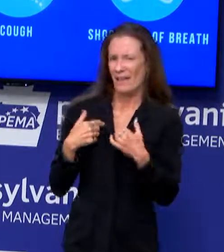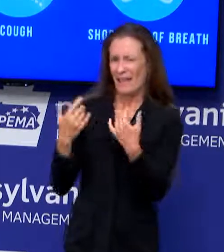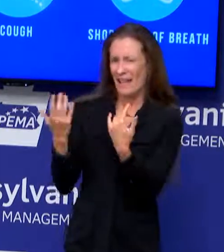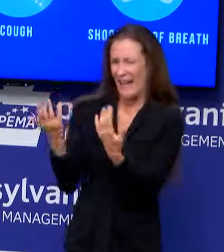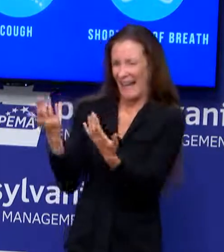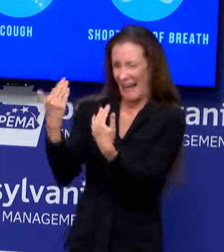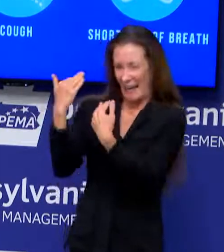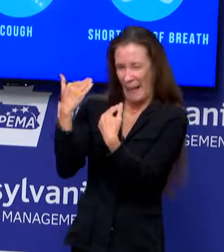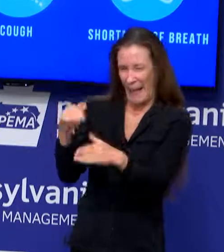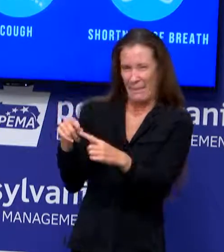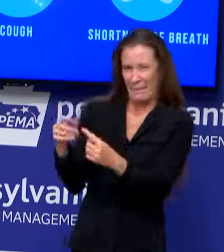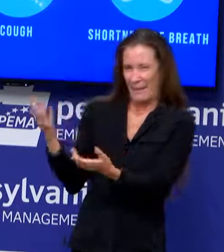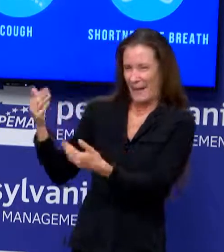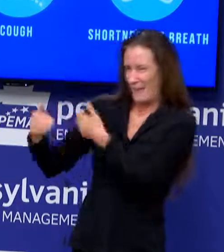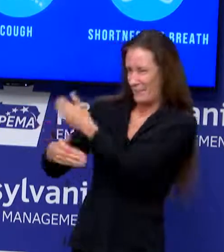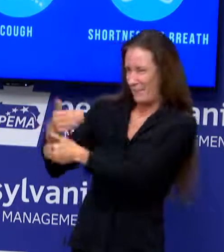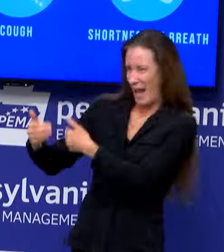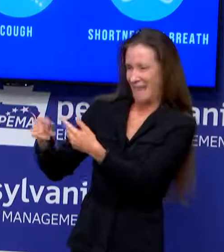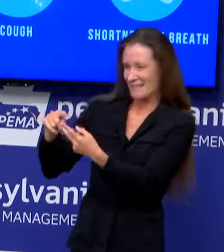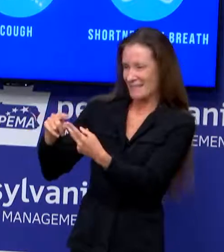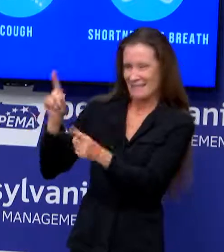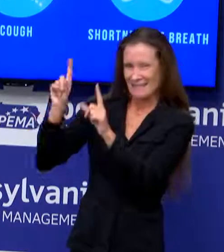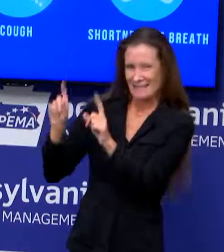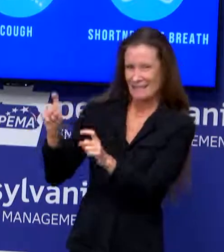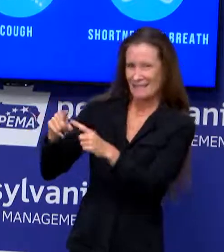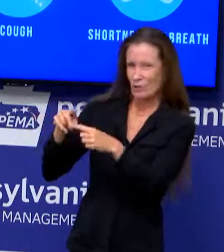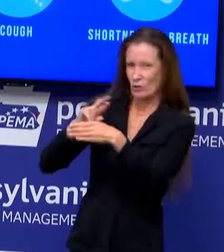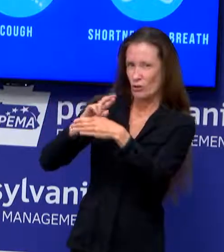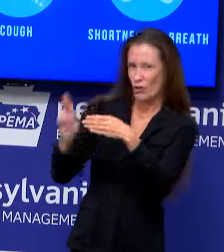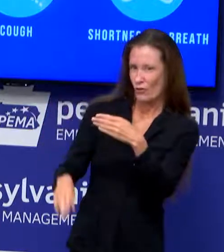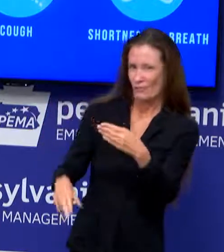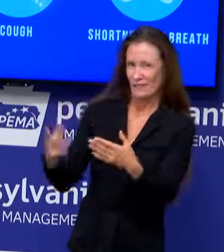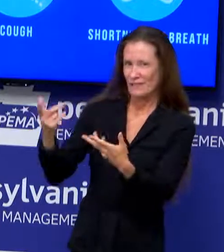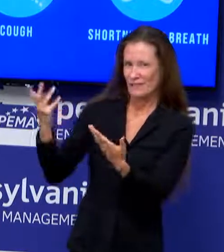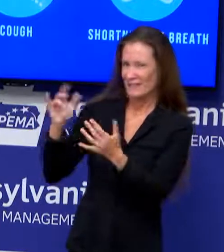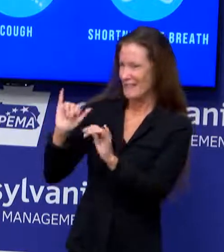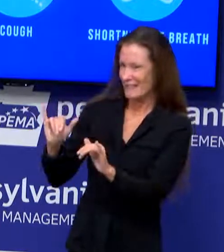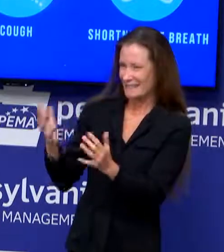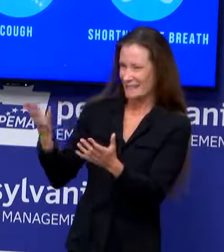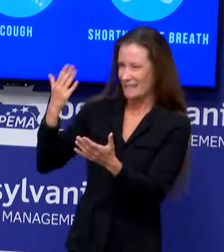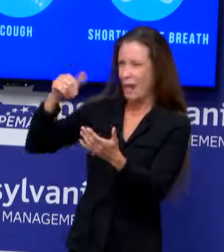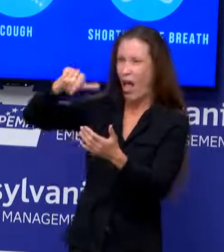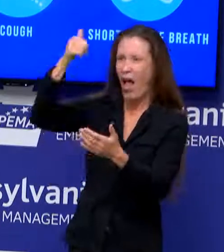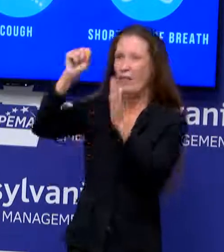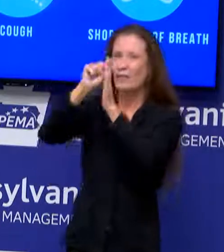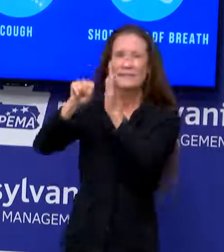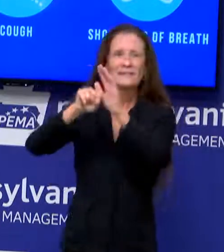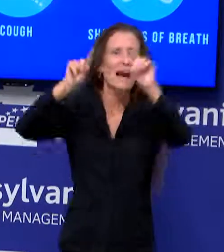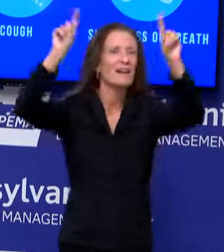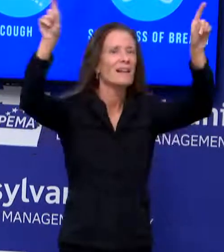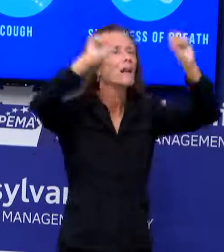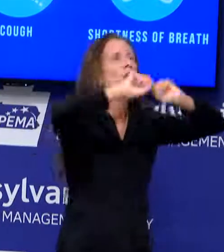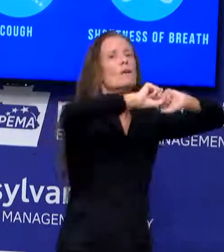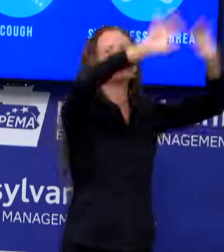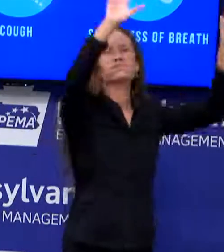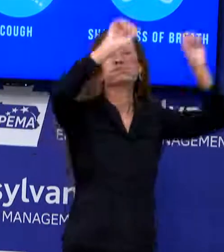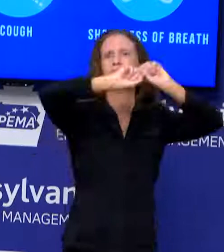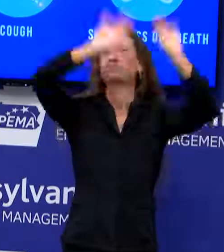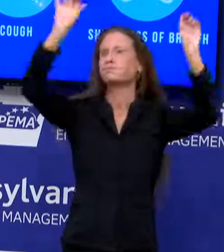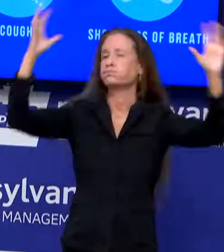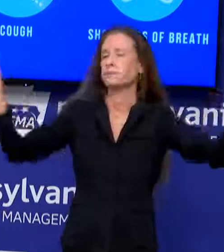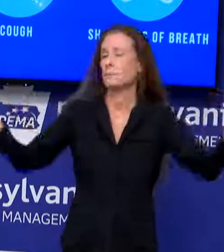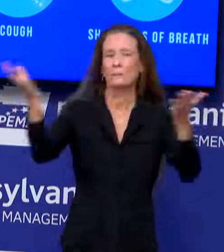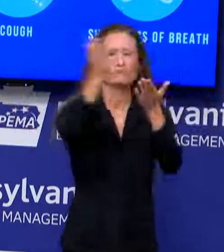some outbreaks in schools and some outbreaks at University of North Carolina and things. All that uses up testing capacity in